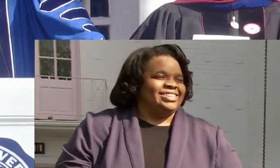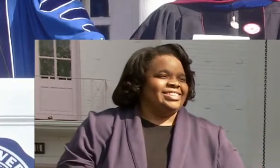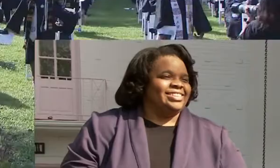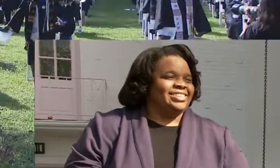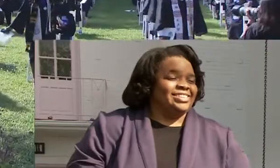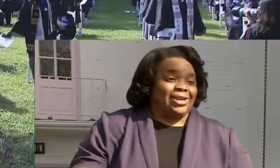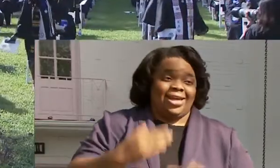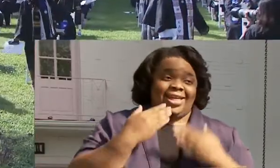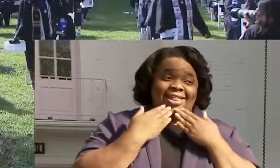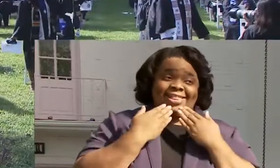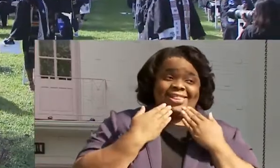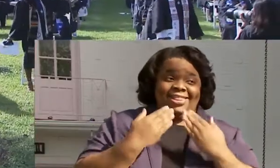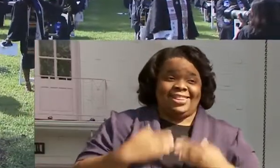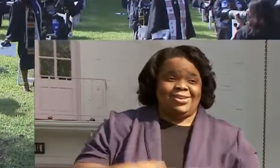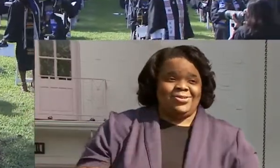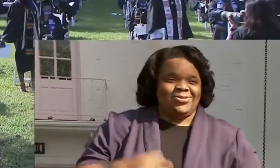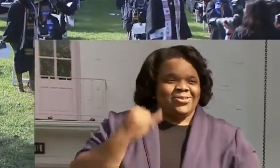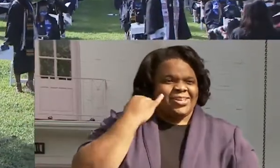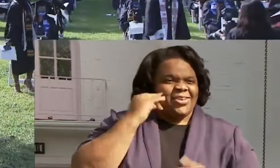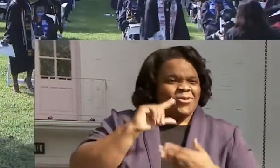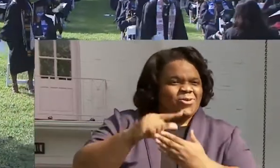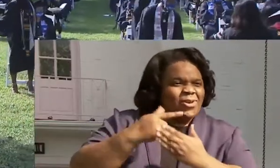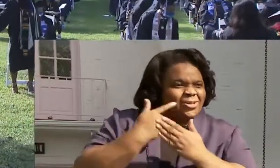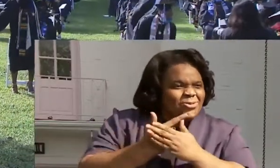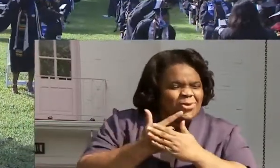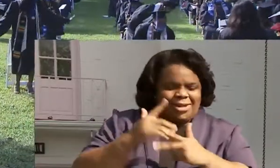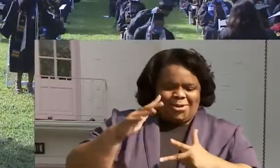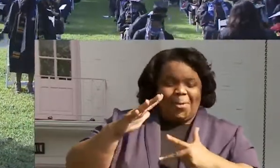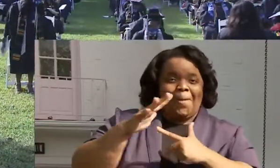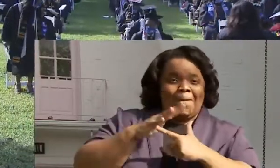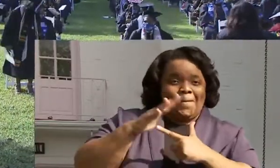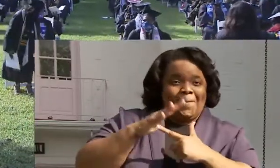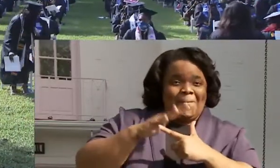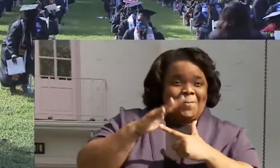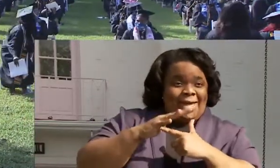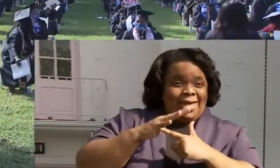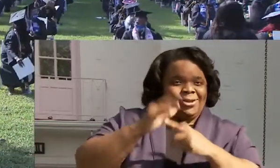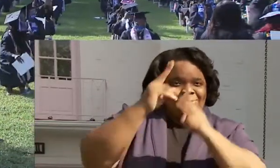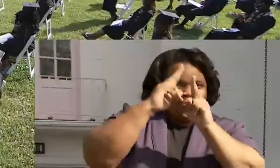Thank you. If you're graduating magna cum laude, please stand.